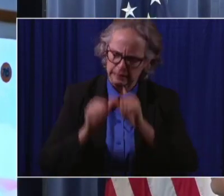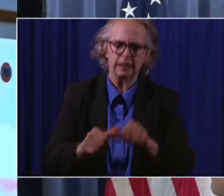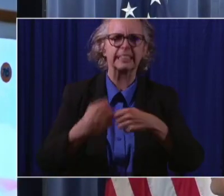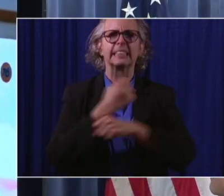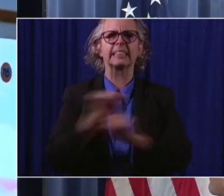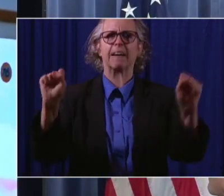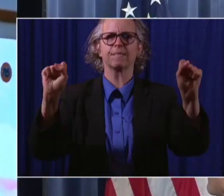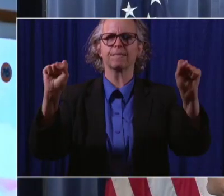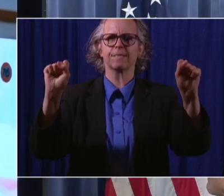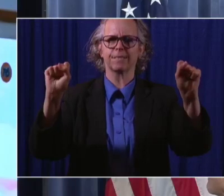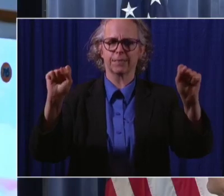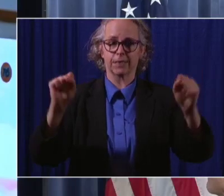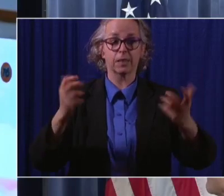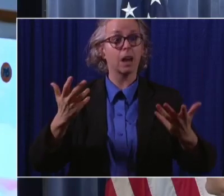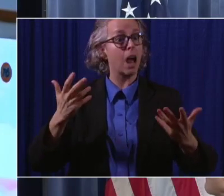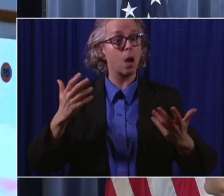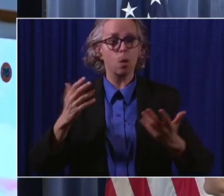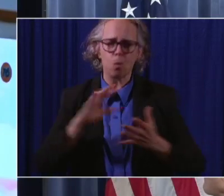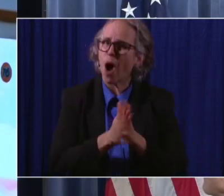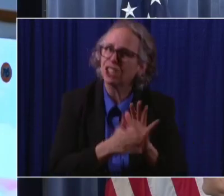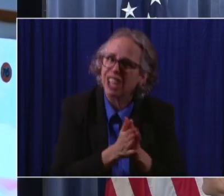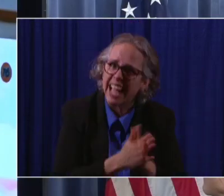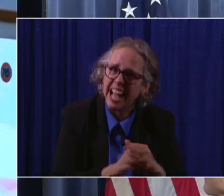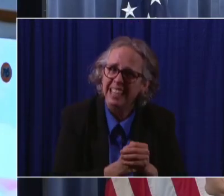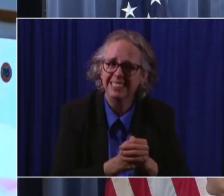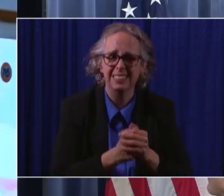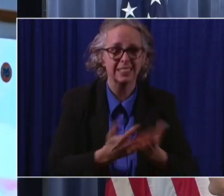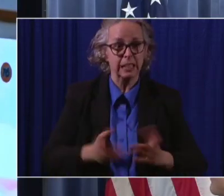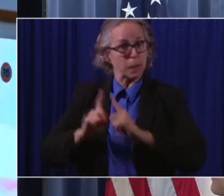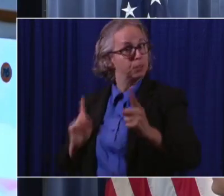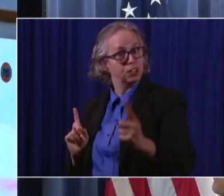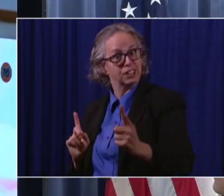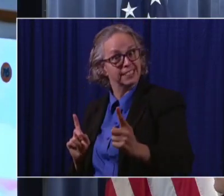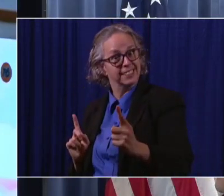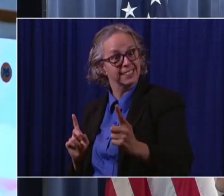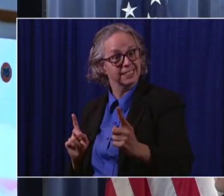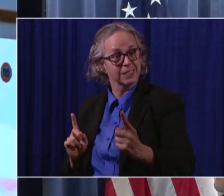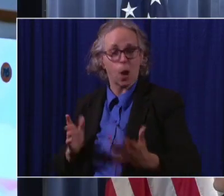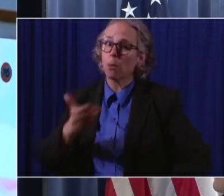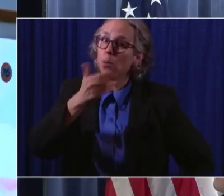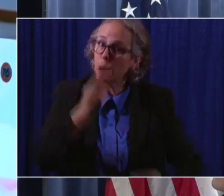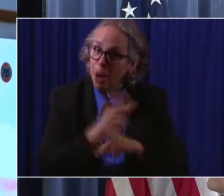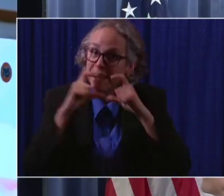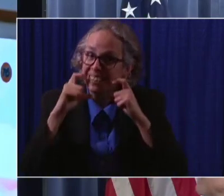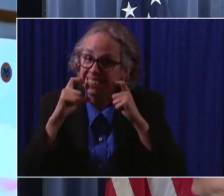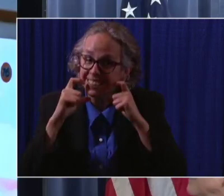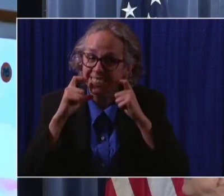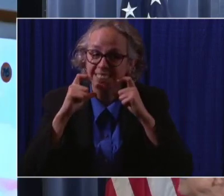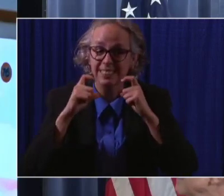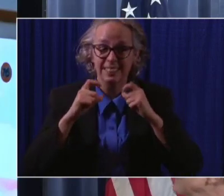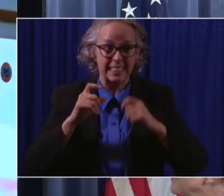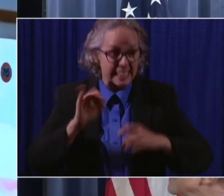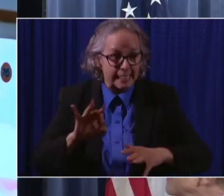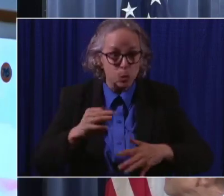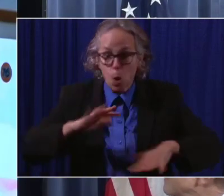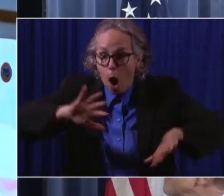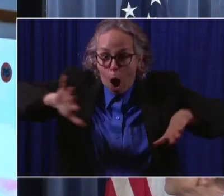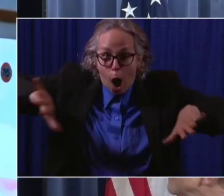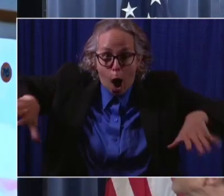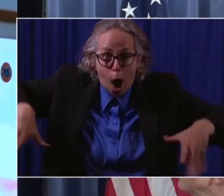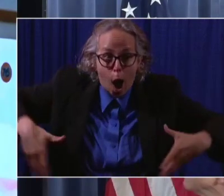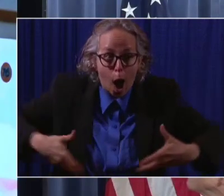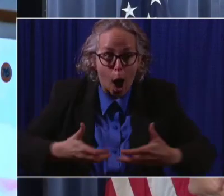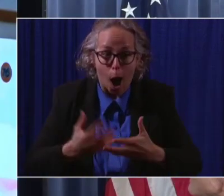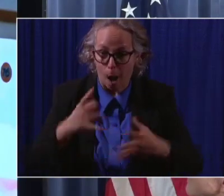please, wash your hands, keep your distance, wear a mask, and if everyone does their part, we